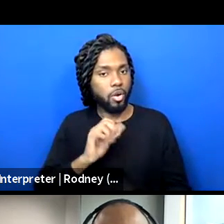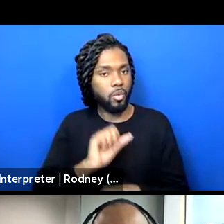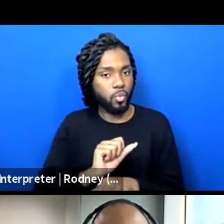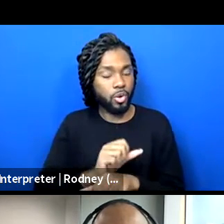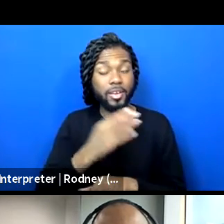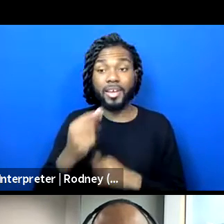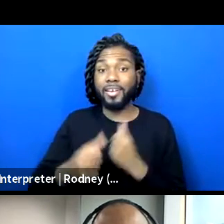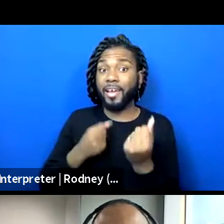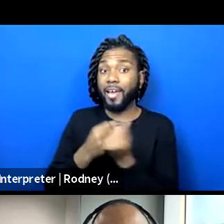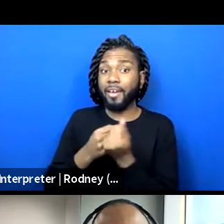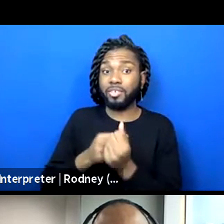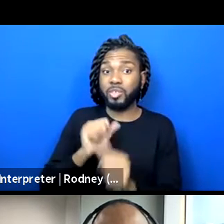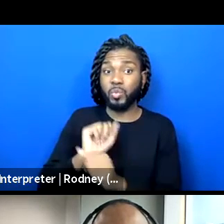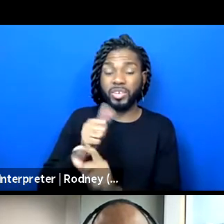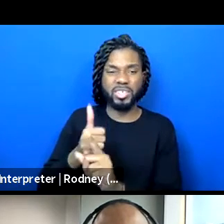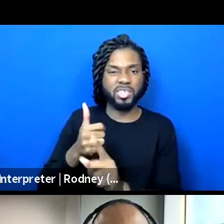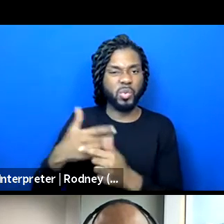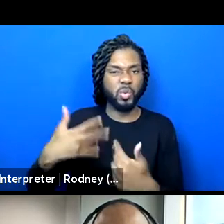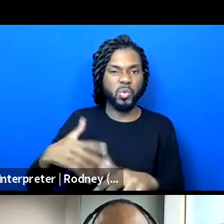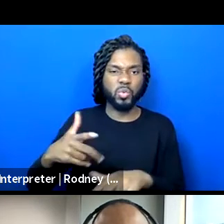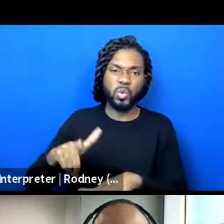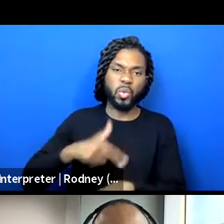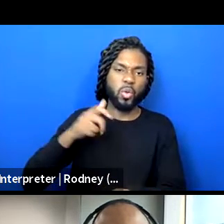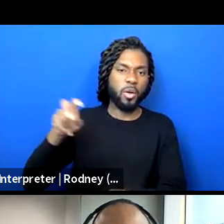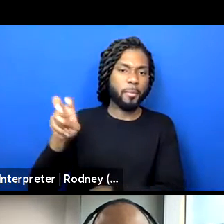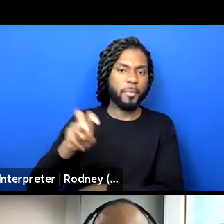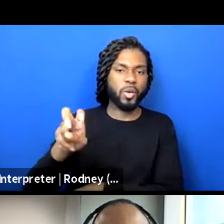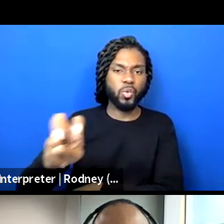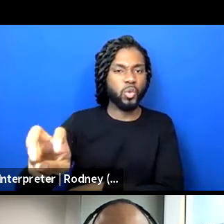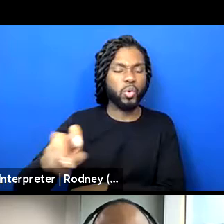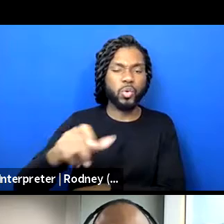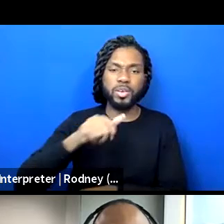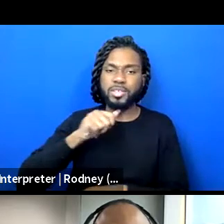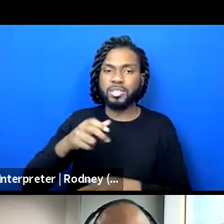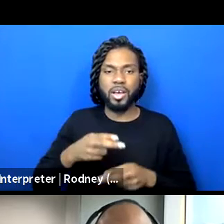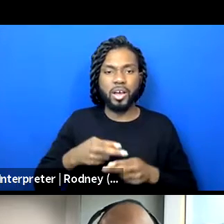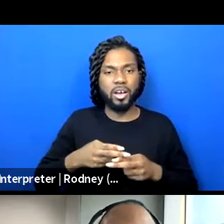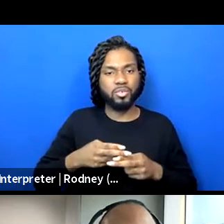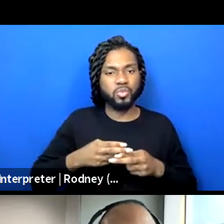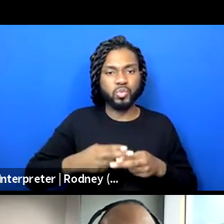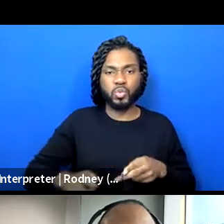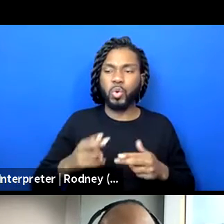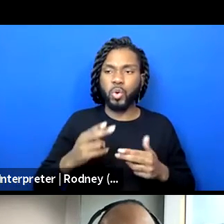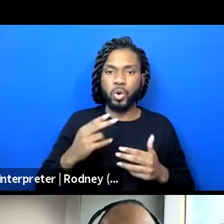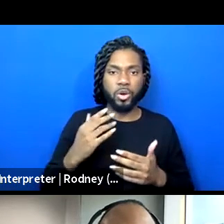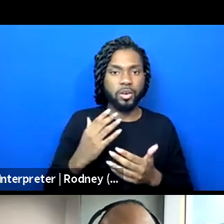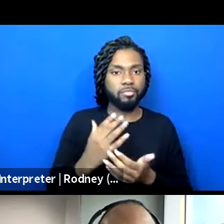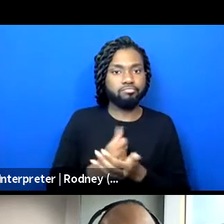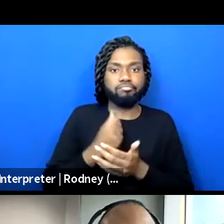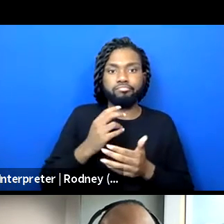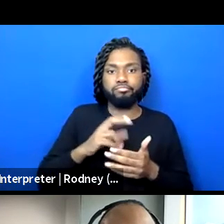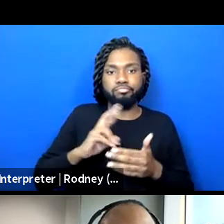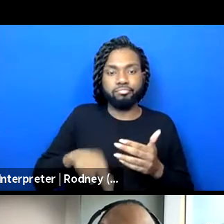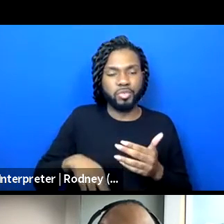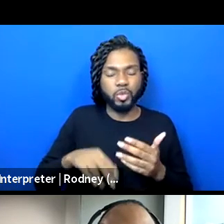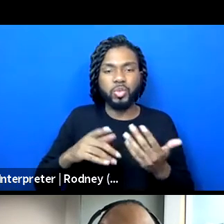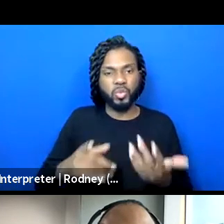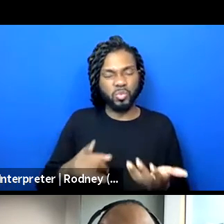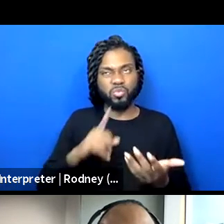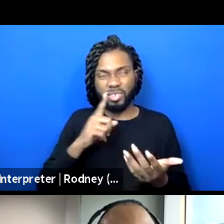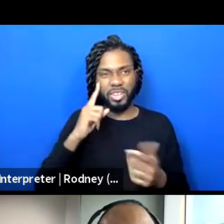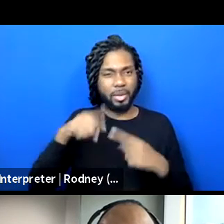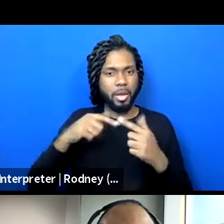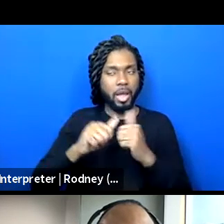a long marathon, not the short game. So how do you get more individuals involved in this work?